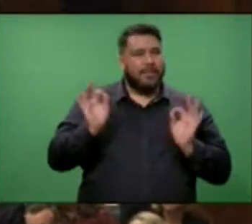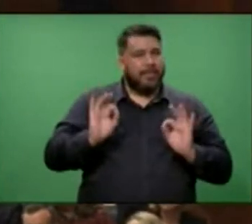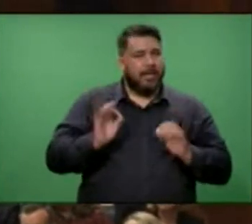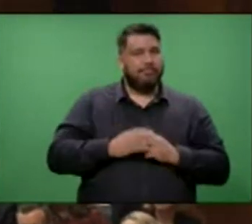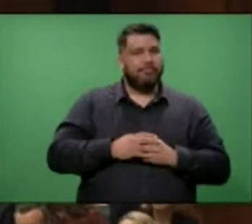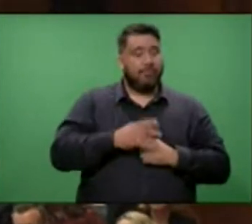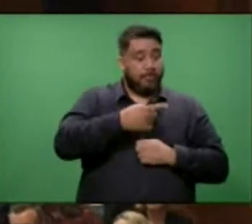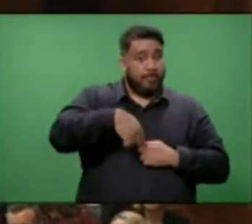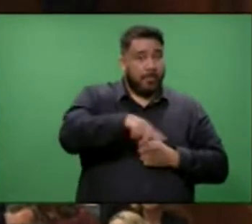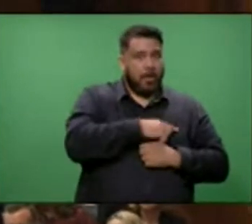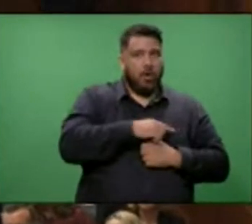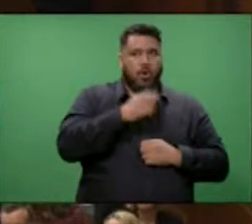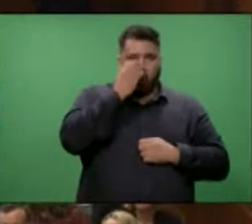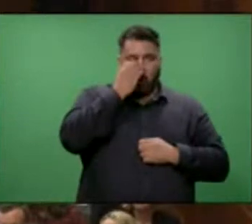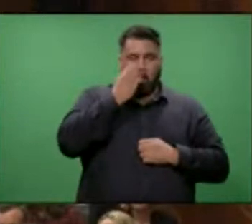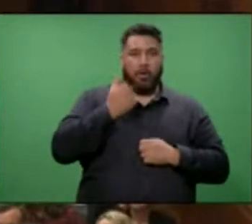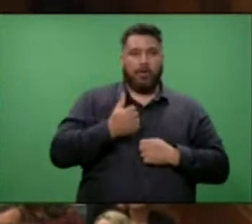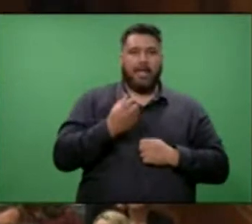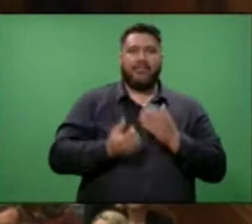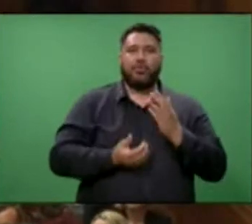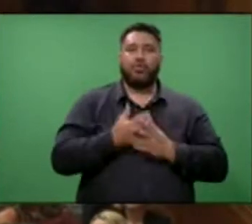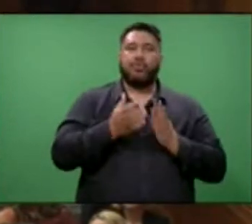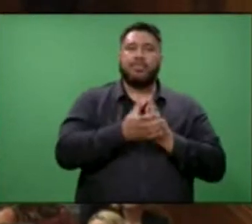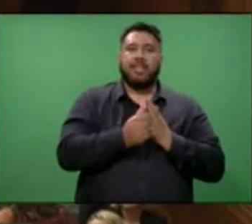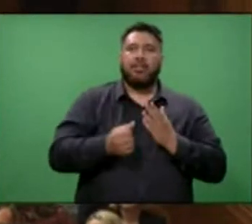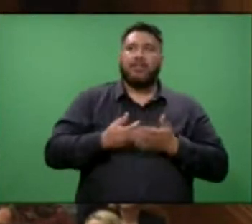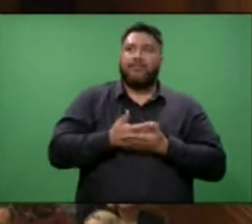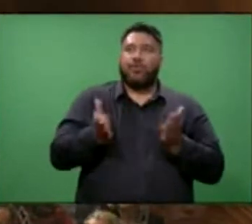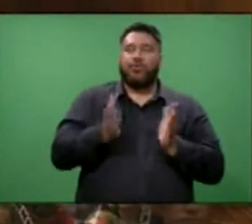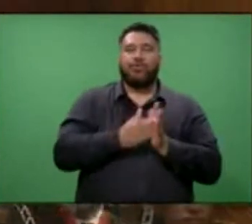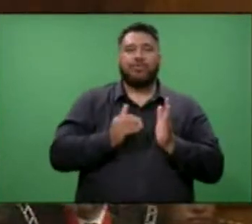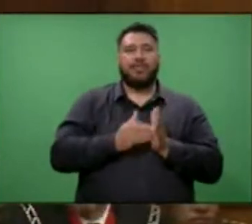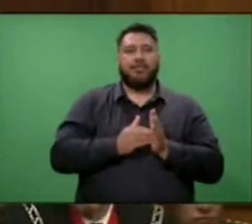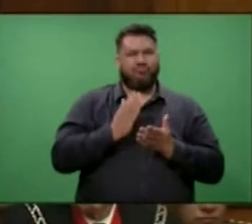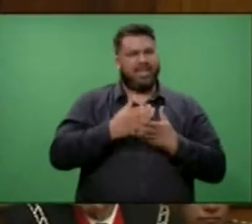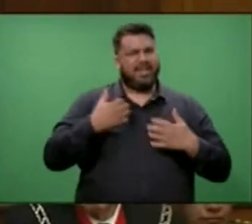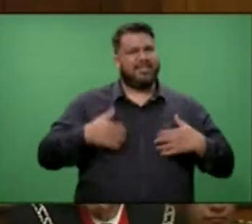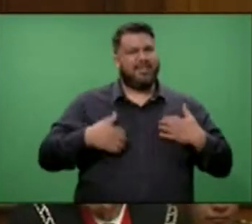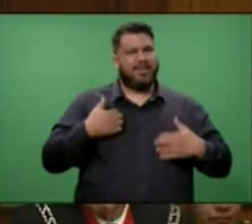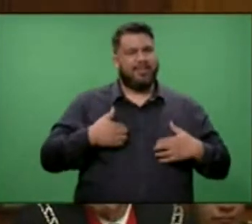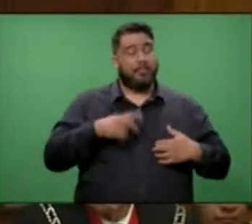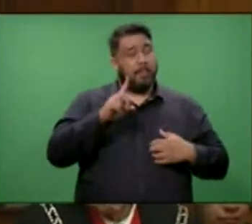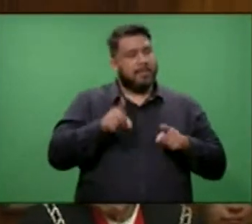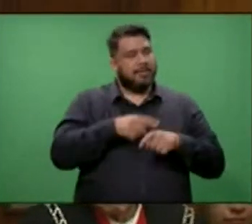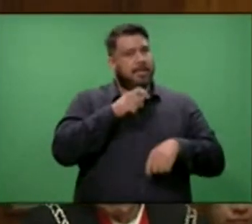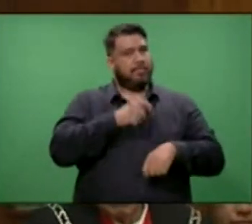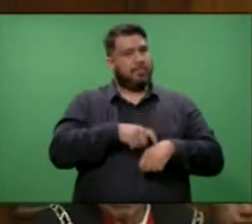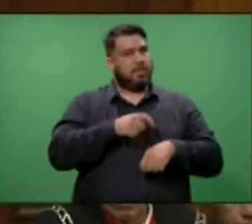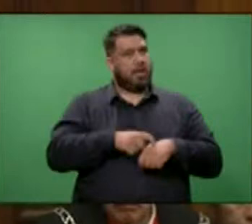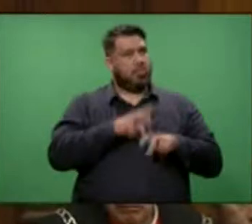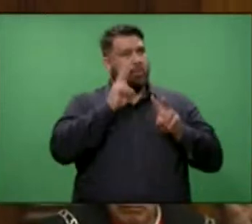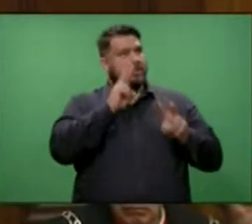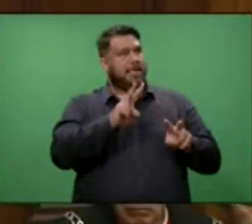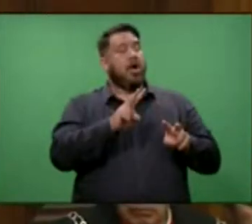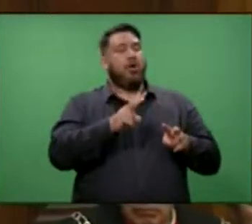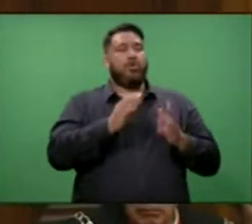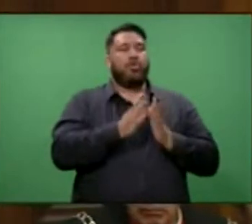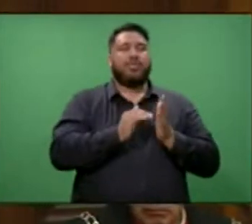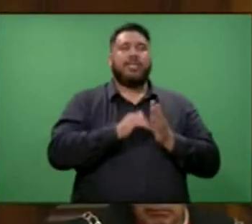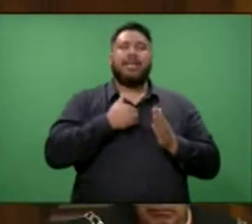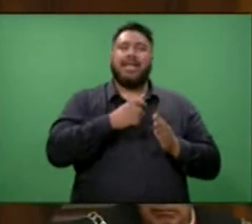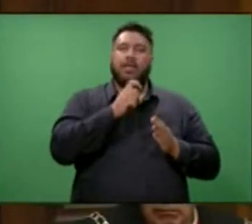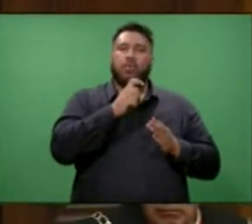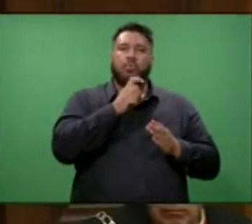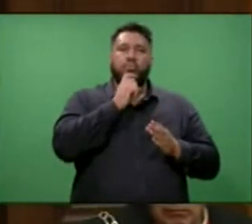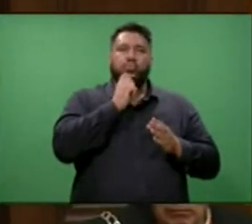are acquiring new skills and exciting prospects, and at the same time addressing the need to build the workforce that will be